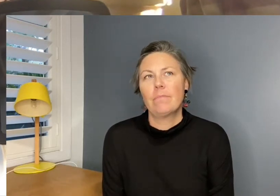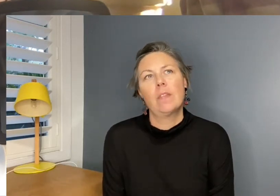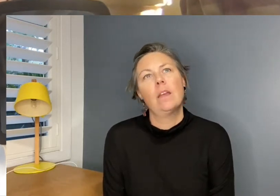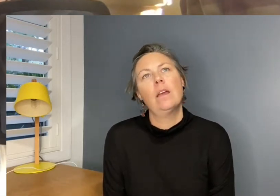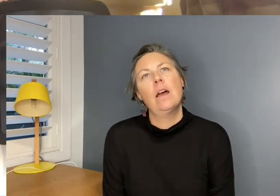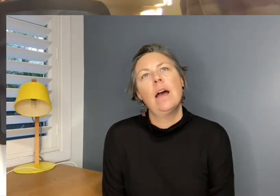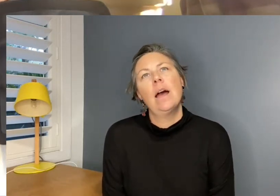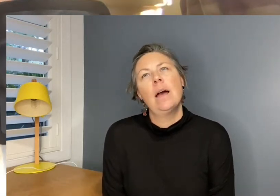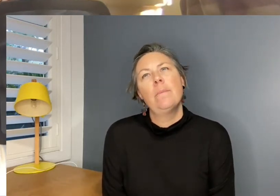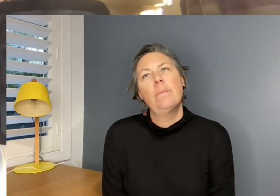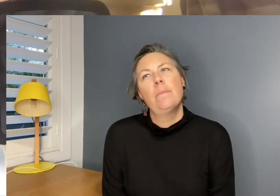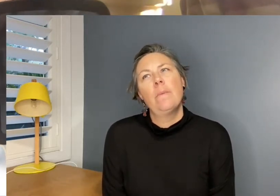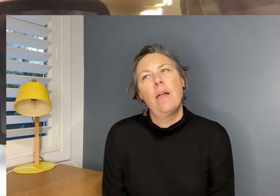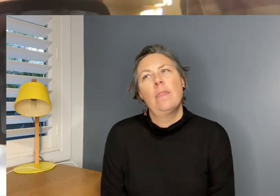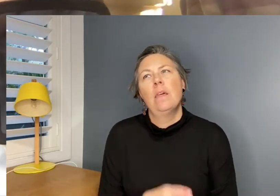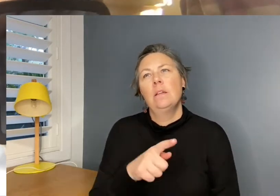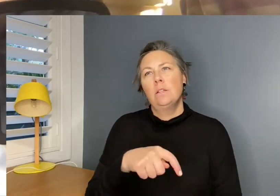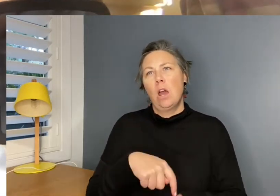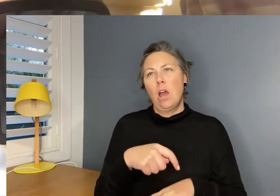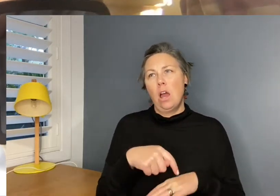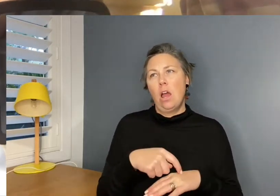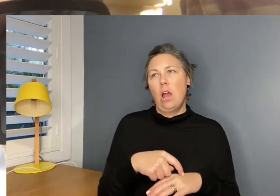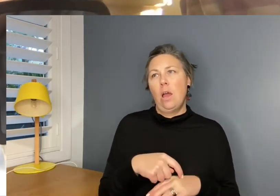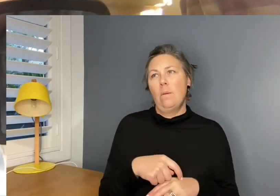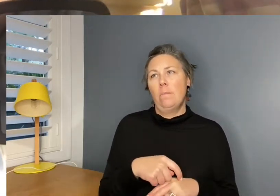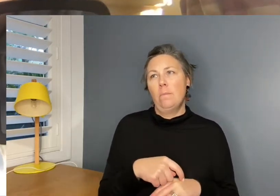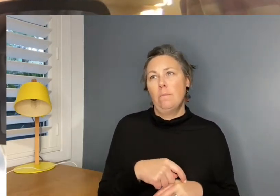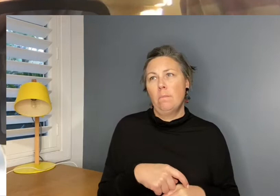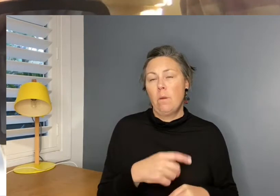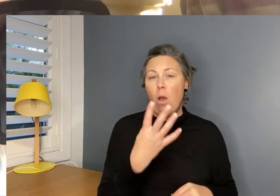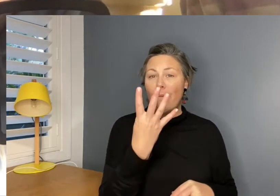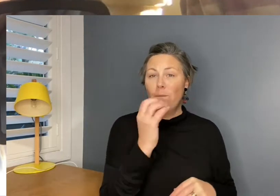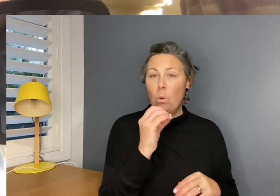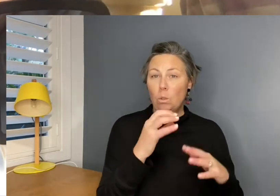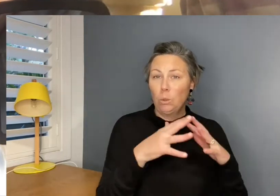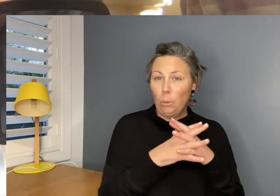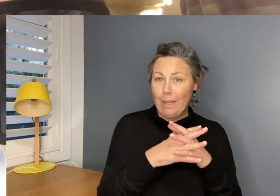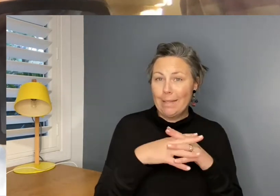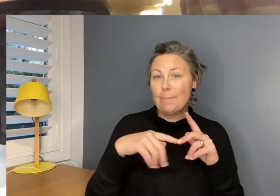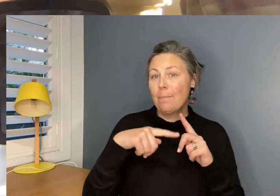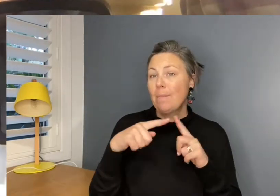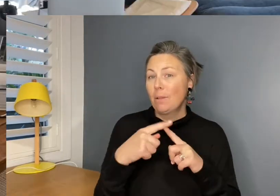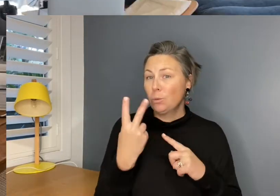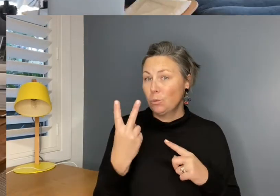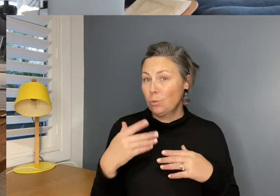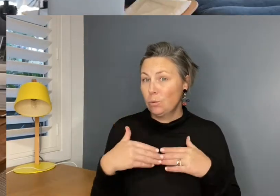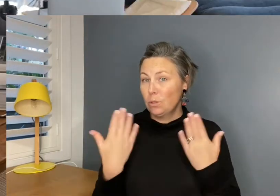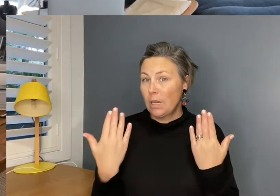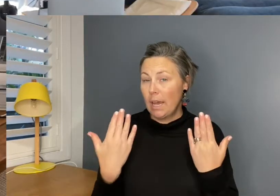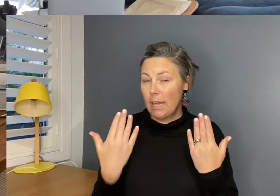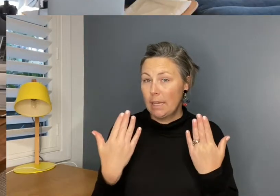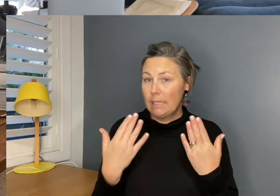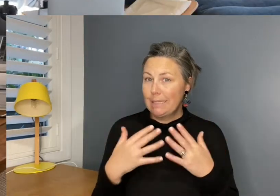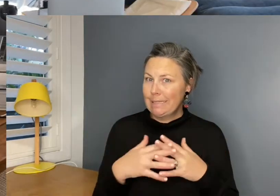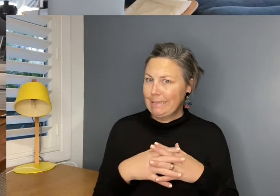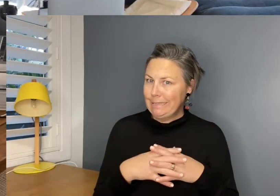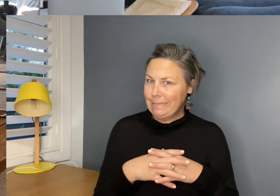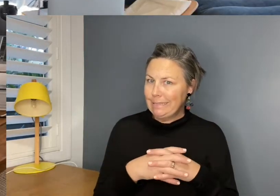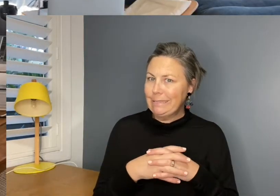So I was 40 plus 2, so 40 weeks and 2 days. And That's a stint,